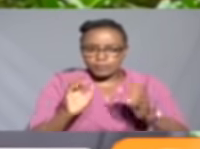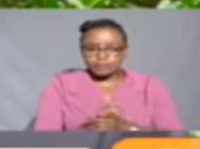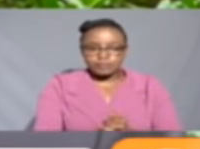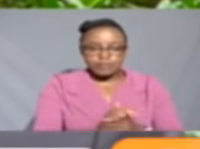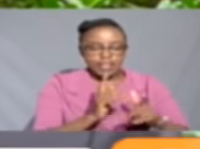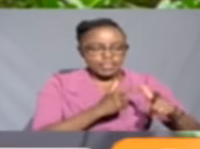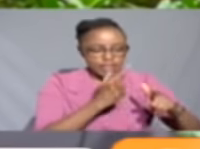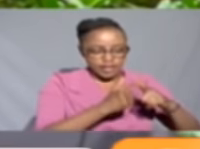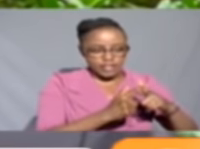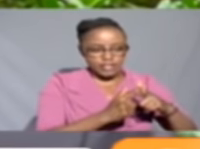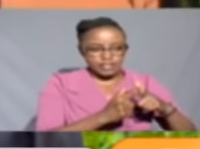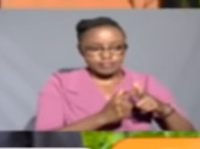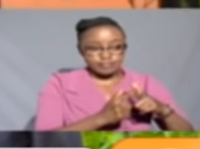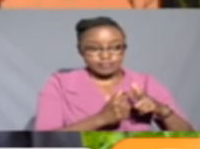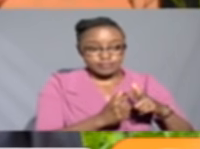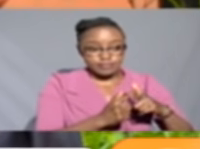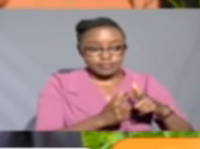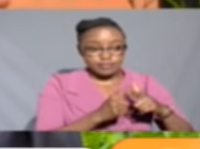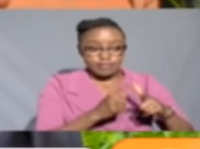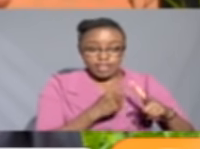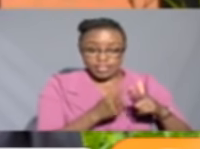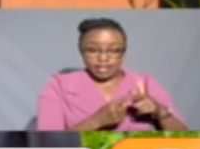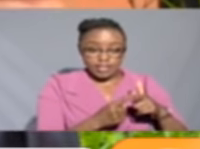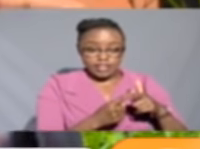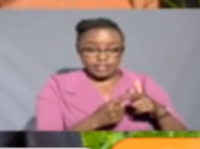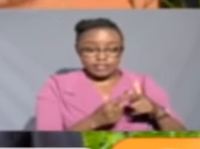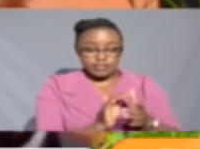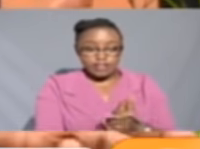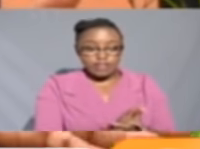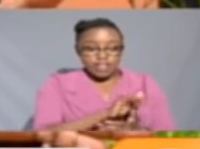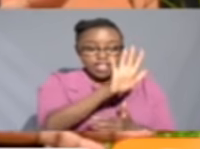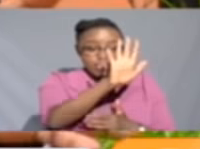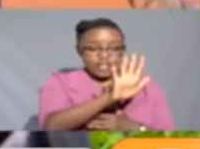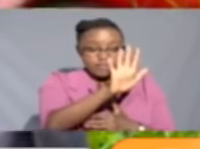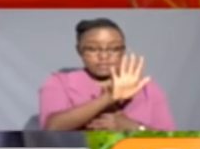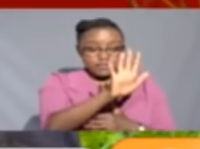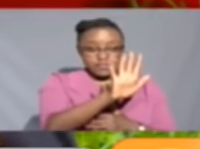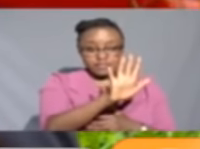And then on the fifth day,